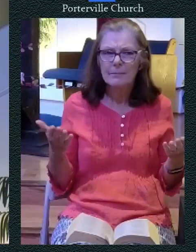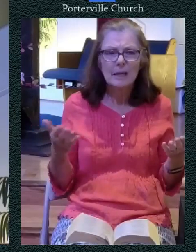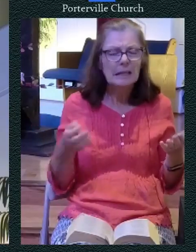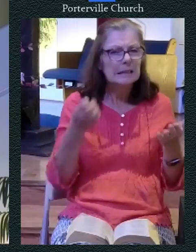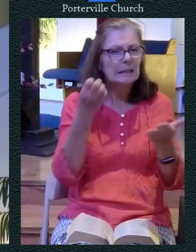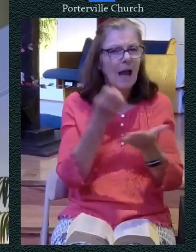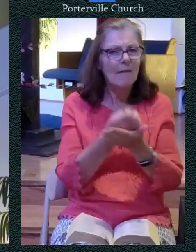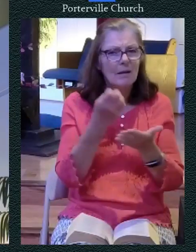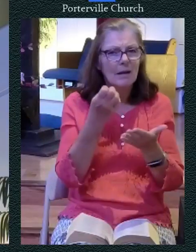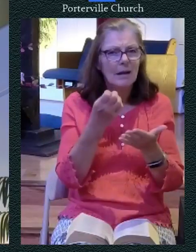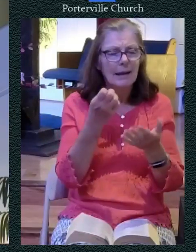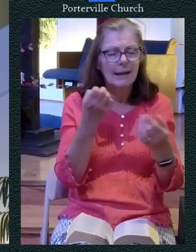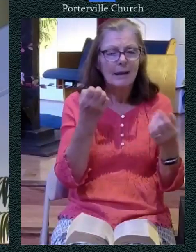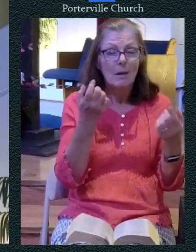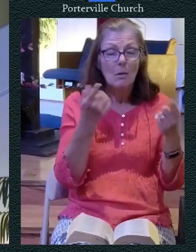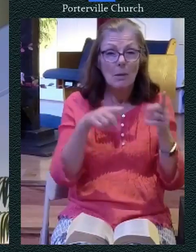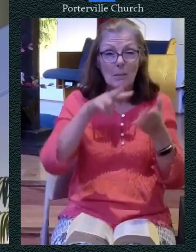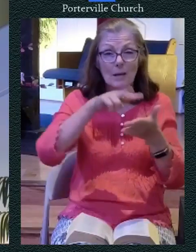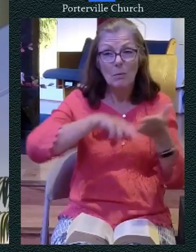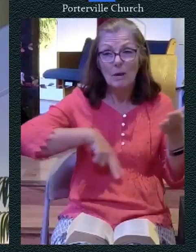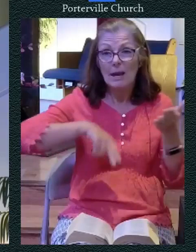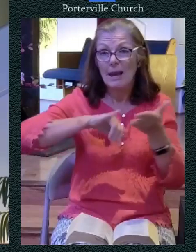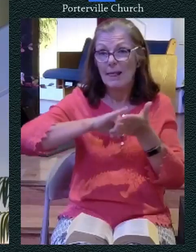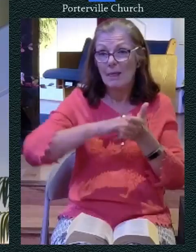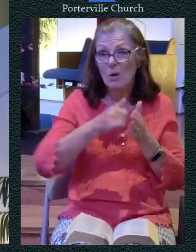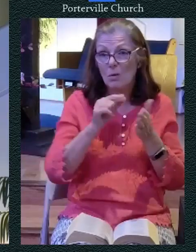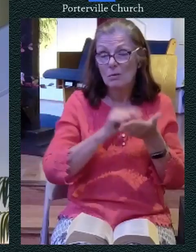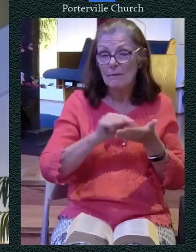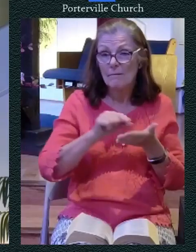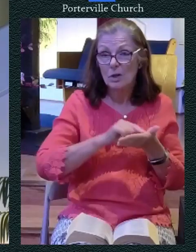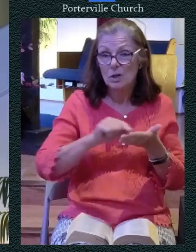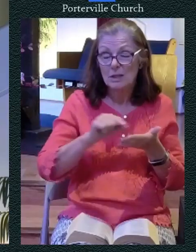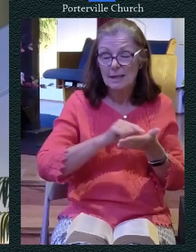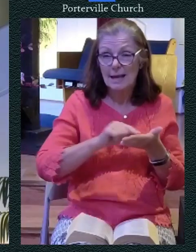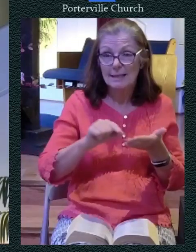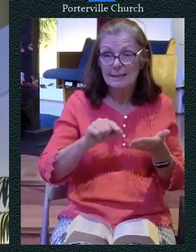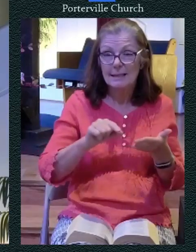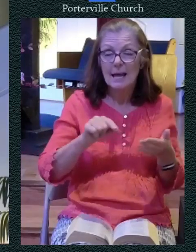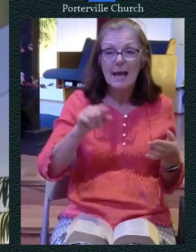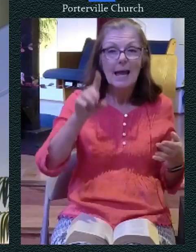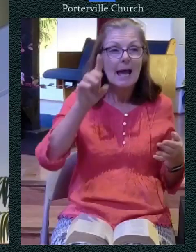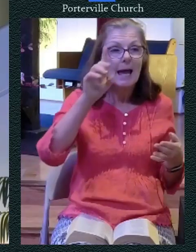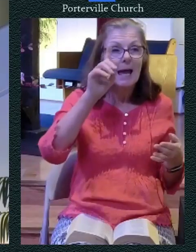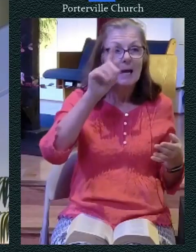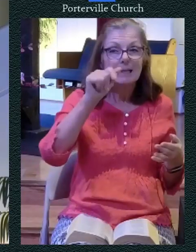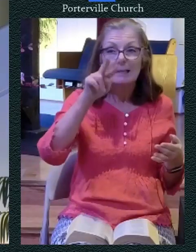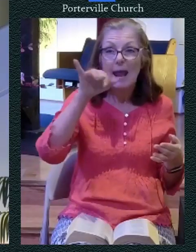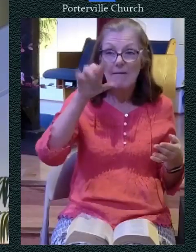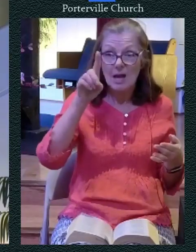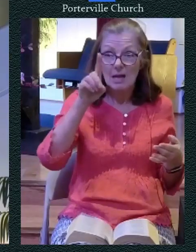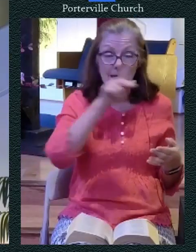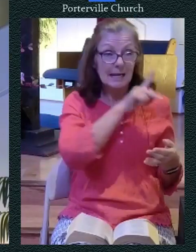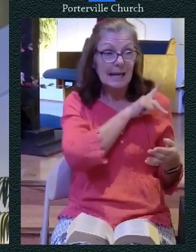as we read those verses is that David is in trouble.